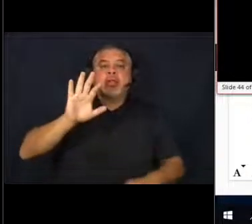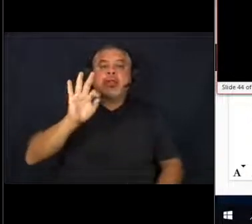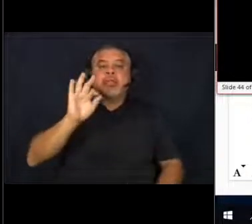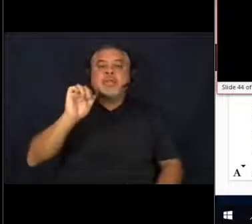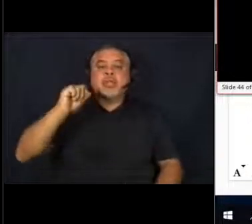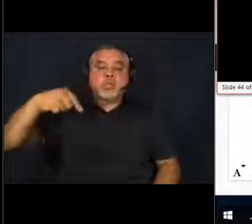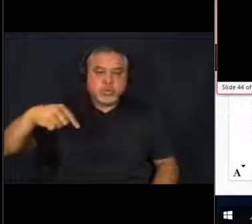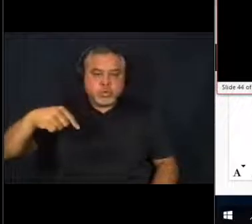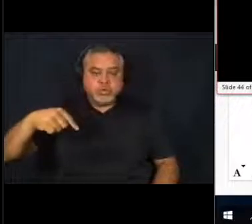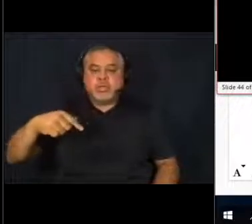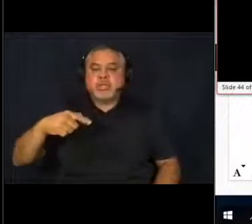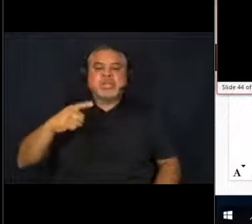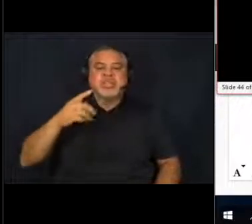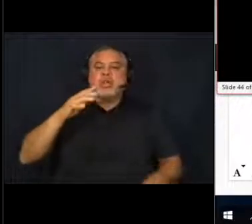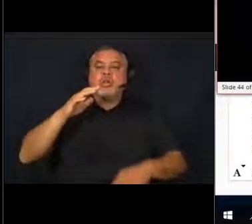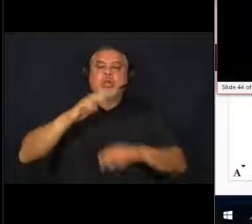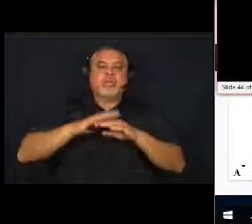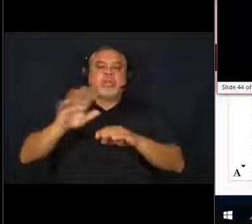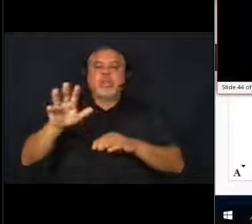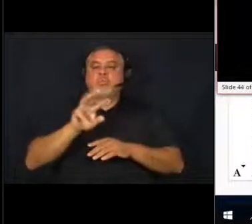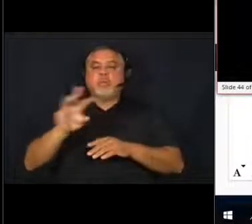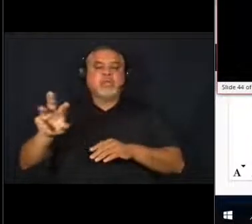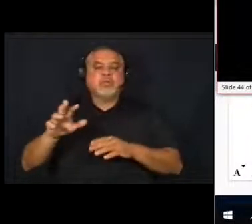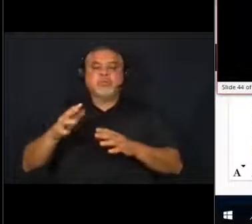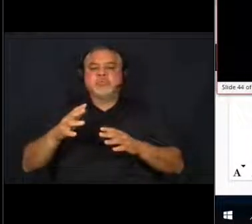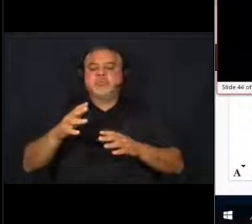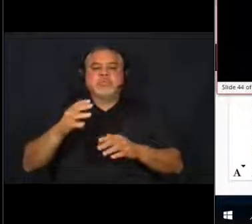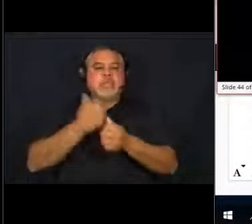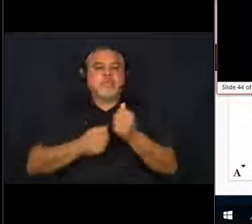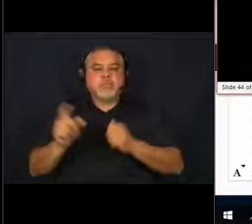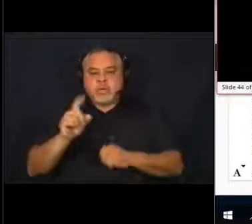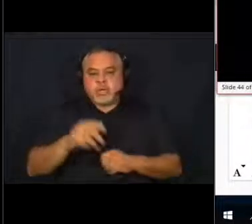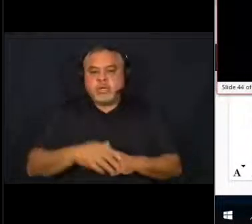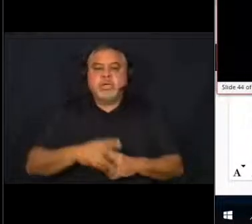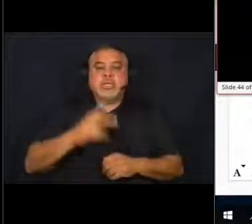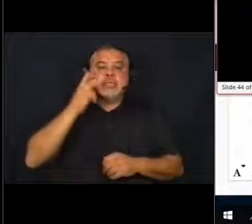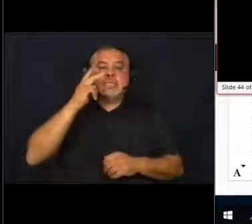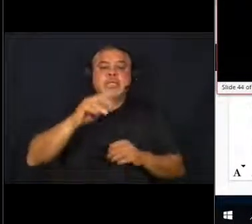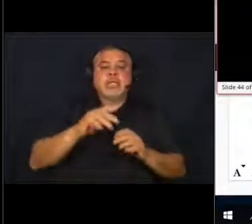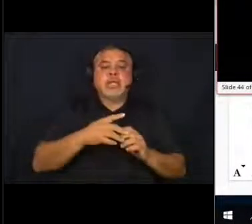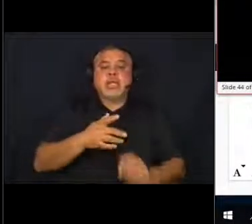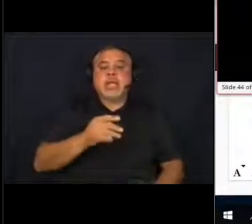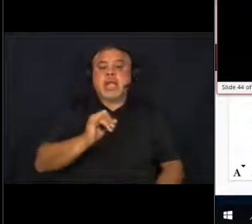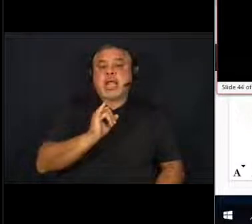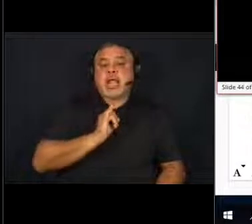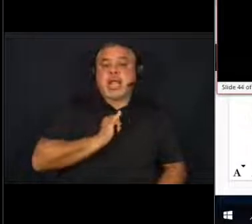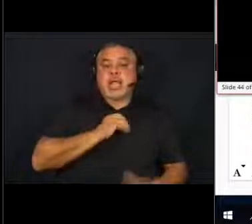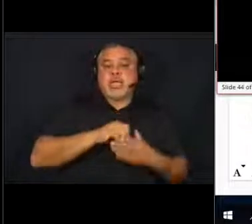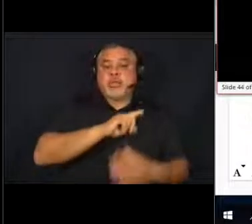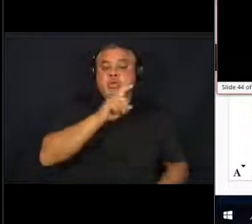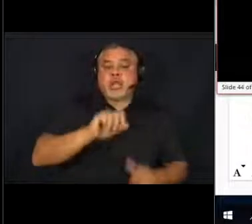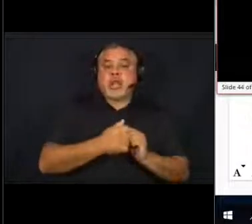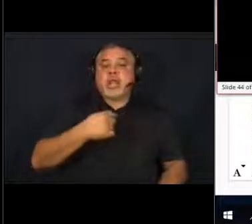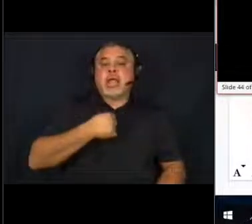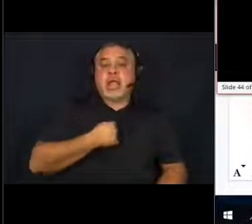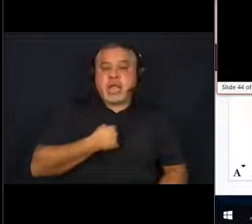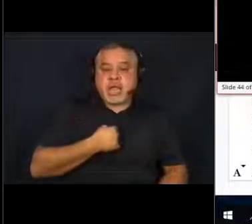are all over their website. And you can see here, how do I, in the question, how do I sign up